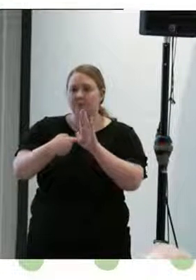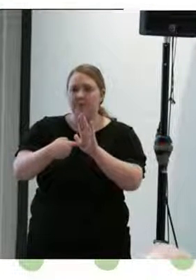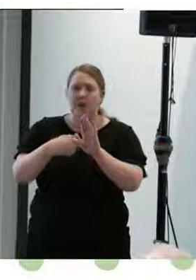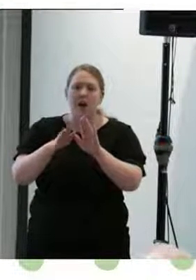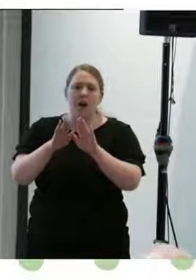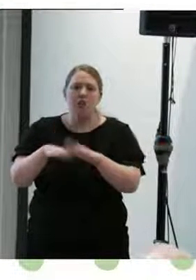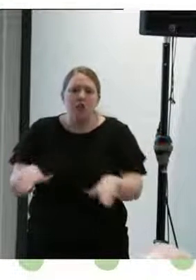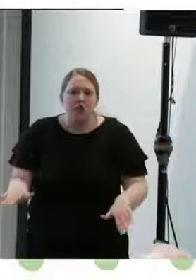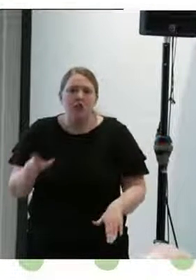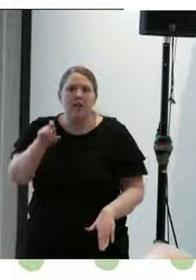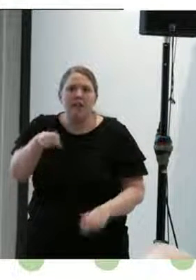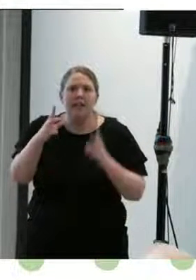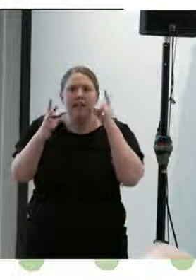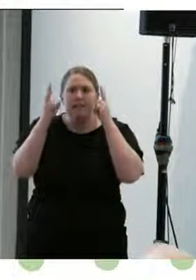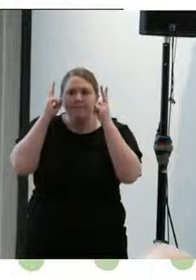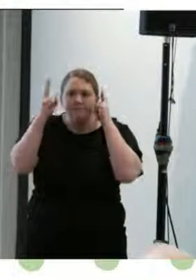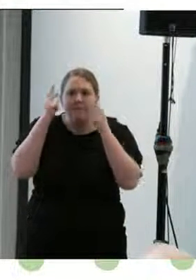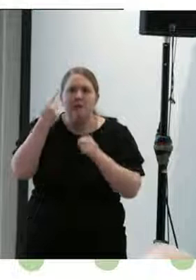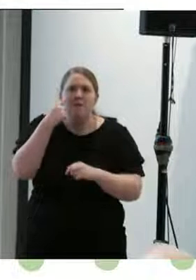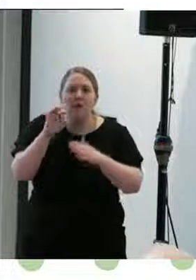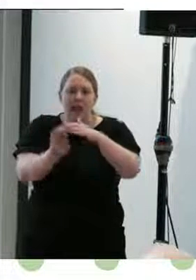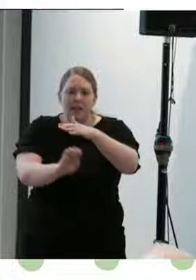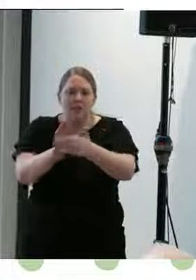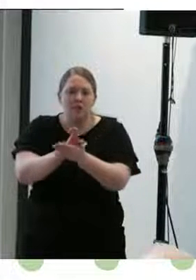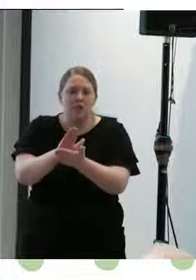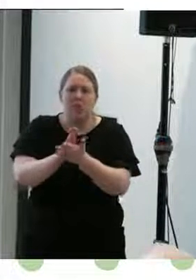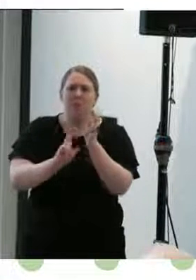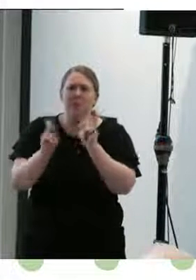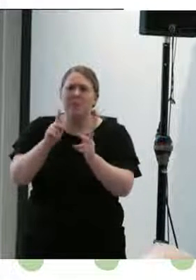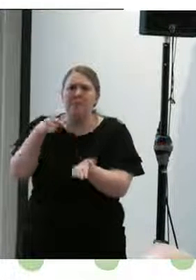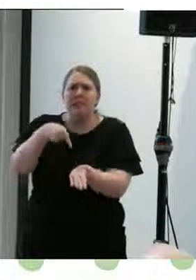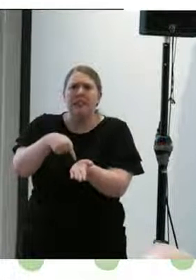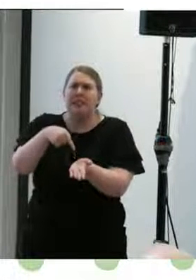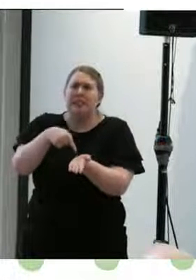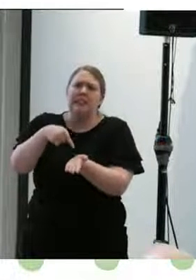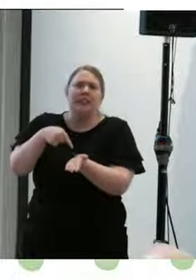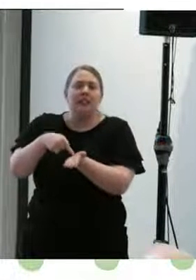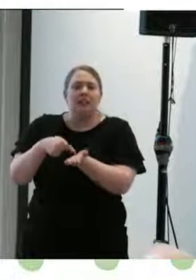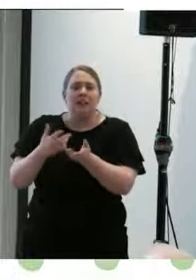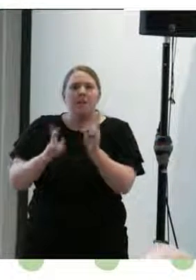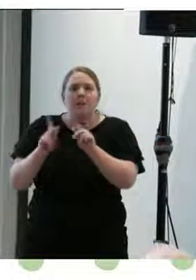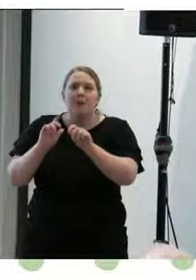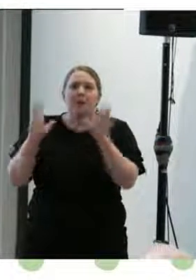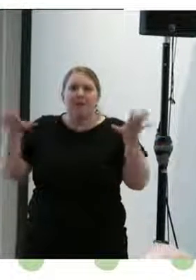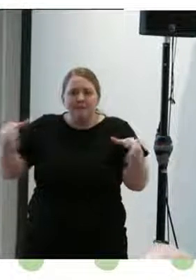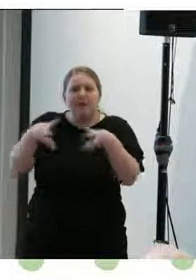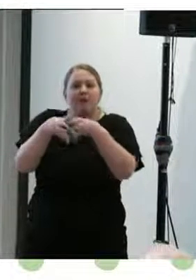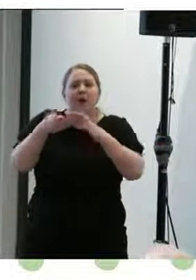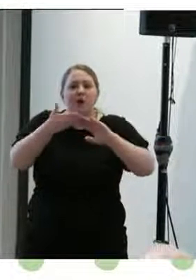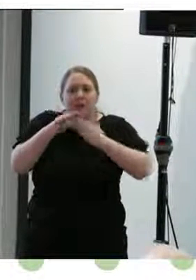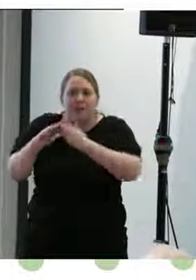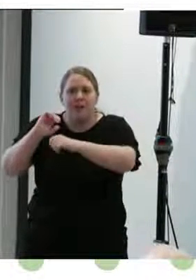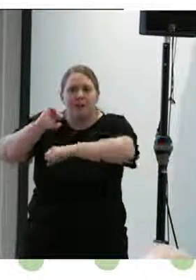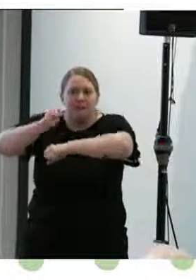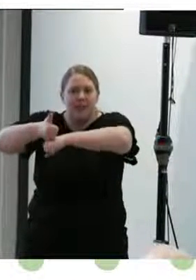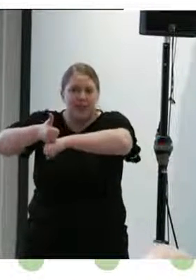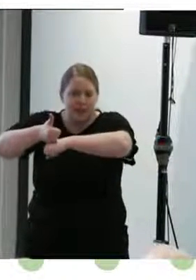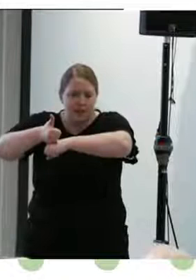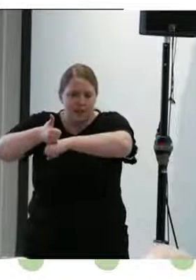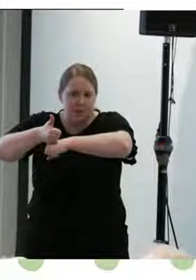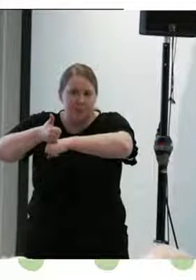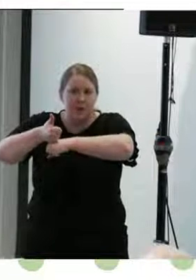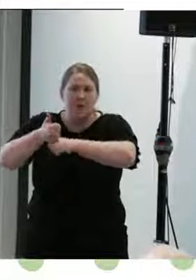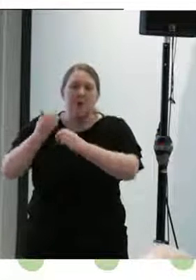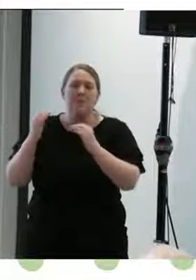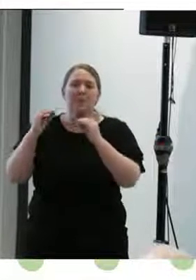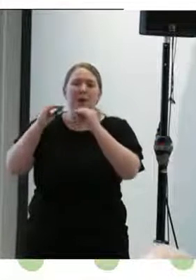needed haircuts to go to elementary school and couldn't afford them. People might come together and arrange something like that. But as you get to higher